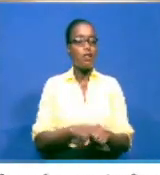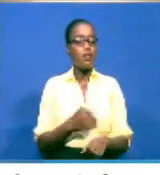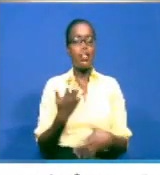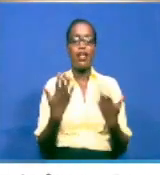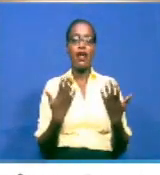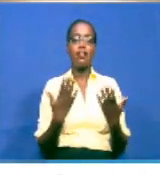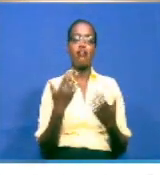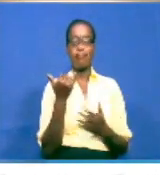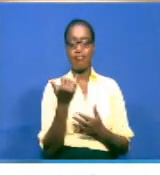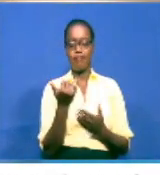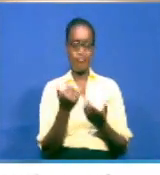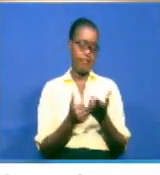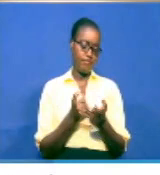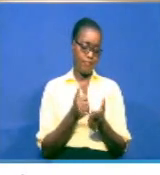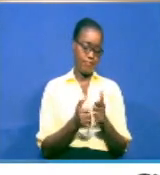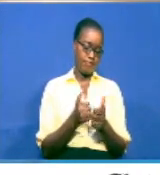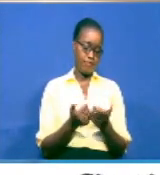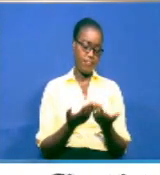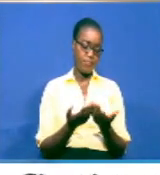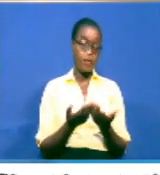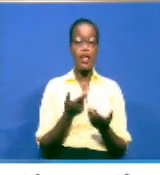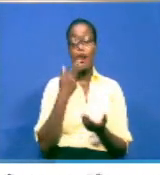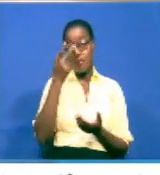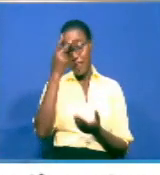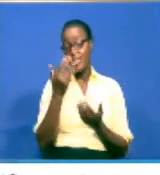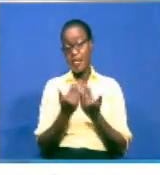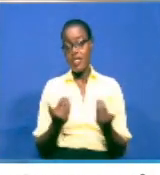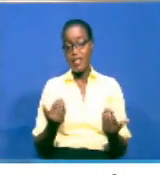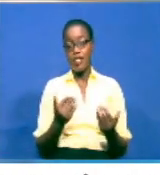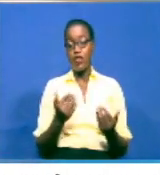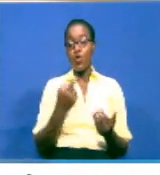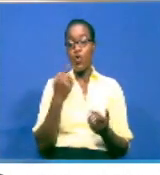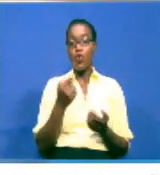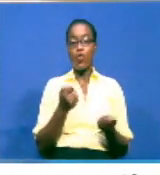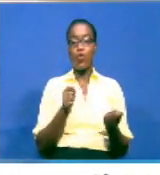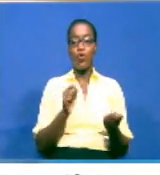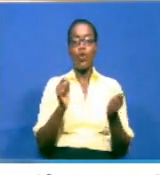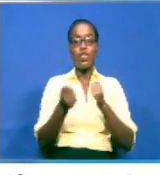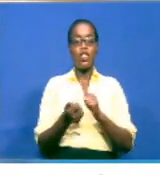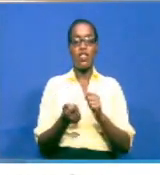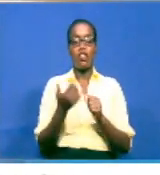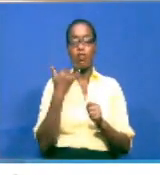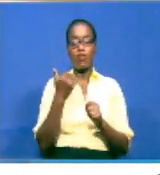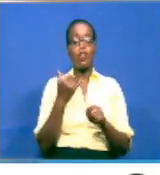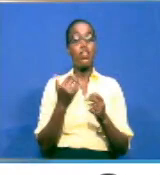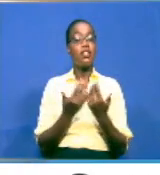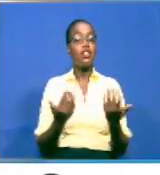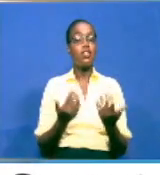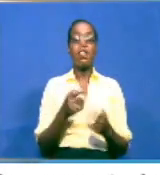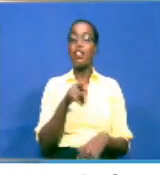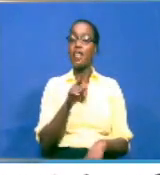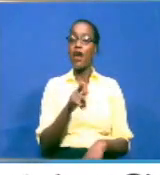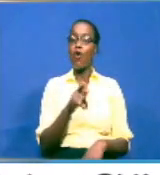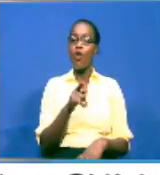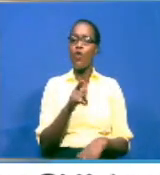throughout. Yes. Now, for the parents and children who exchange phones with their kids, this is the time now to restrict